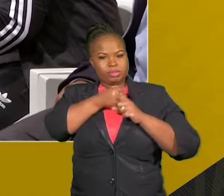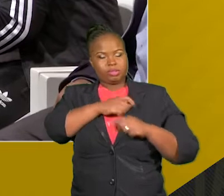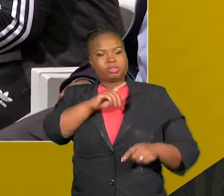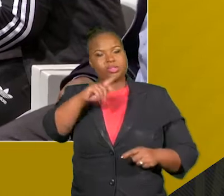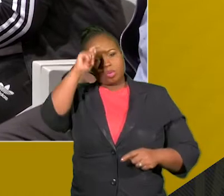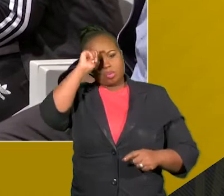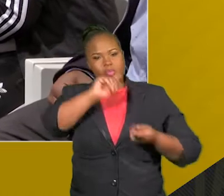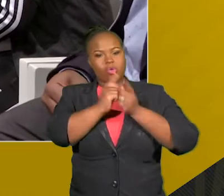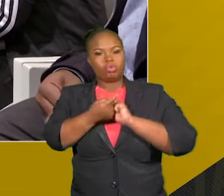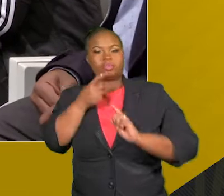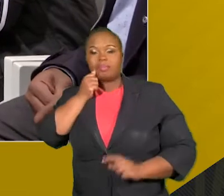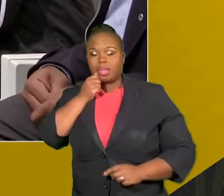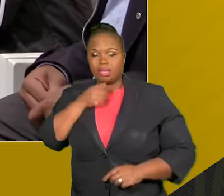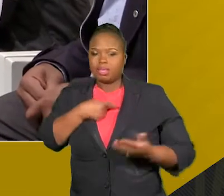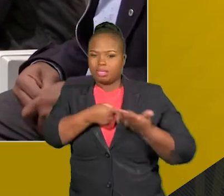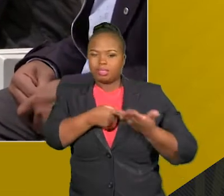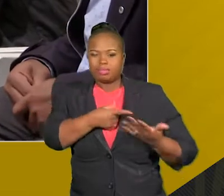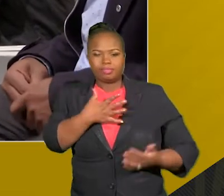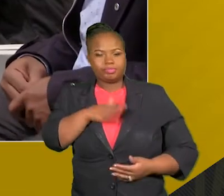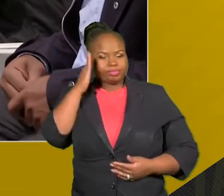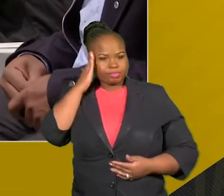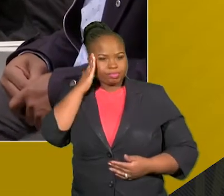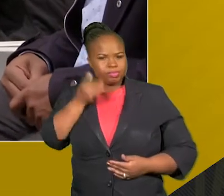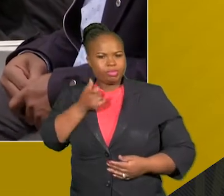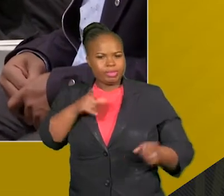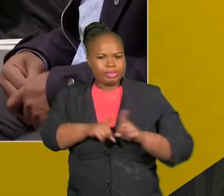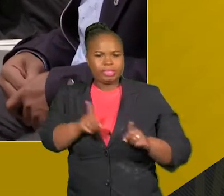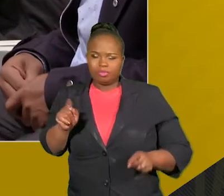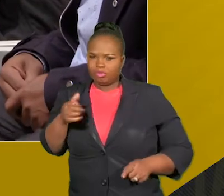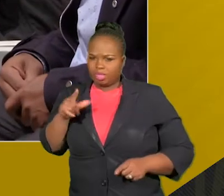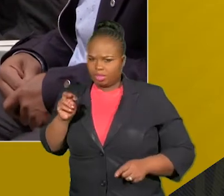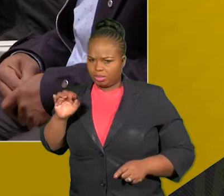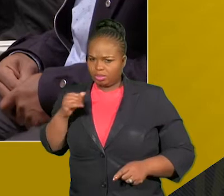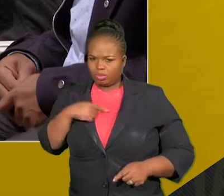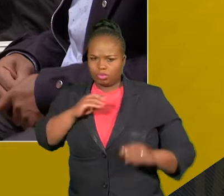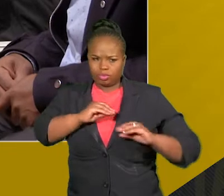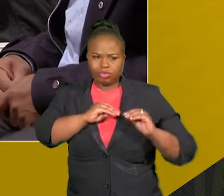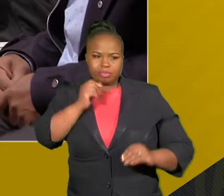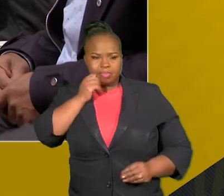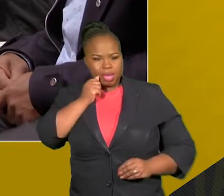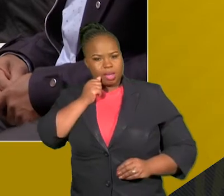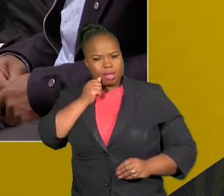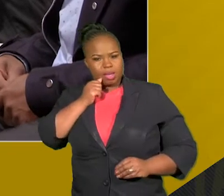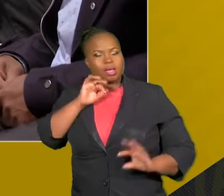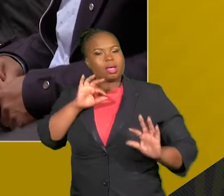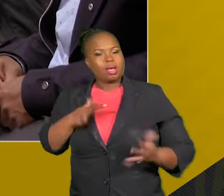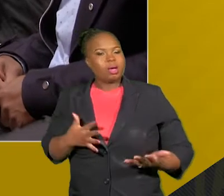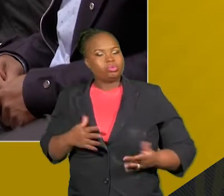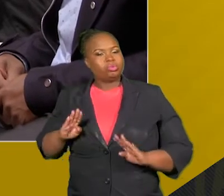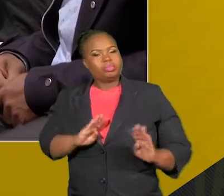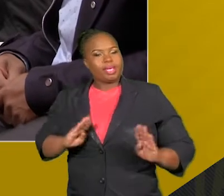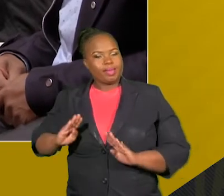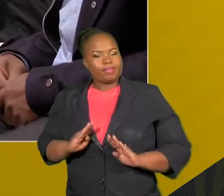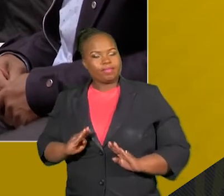boy to men, a dialogue yakhona that they're busy with. I want to find out, it's almost the same thing as Uthulani is saying, kuthi nifundisa abantu besilisa as well, indlela